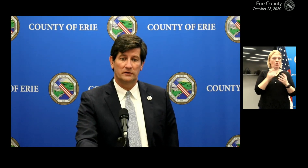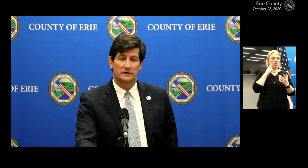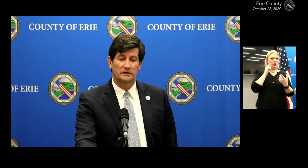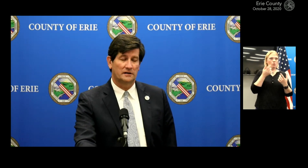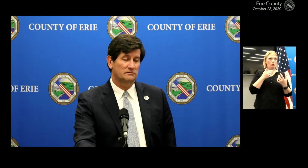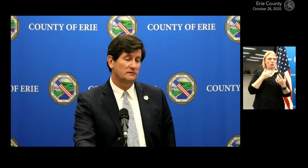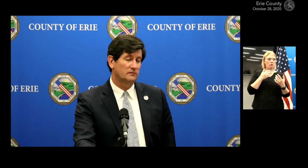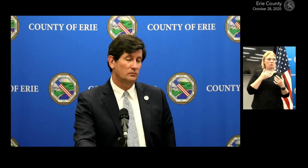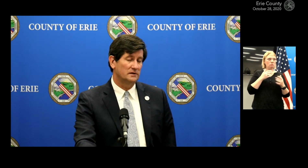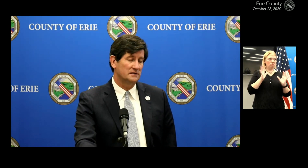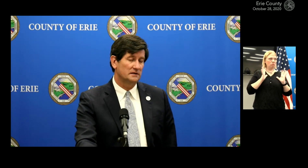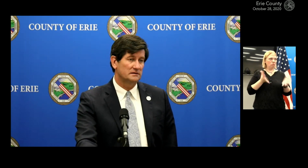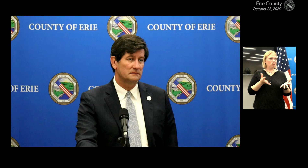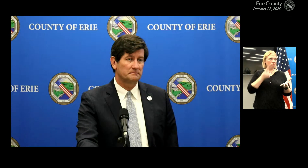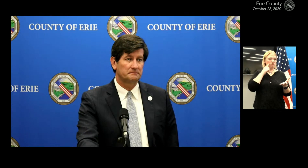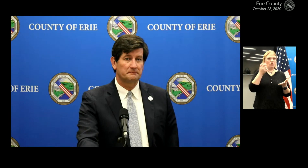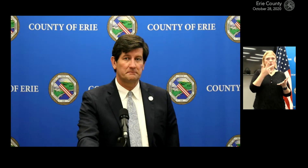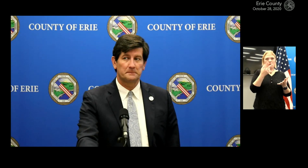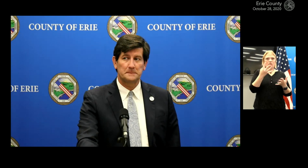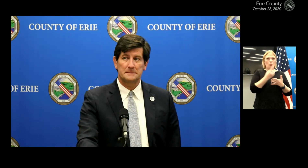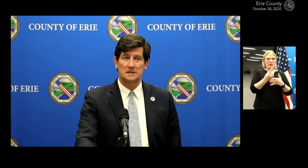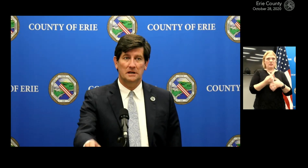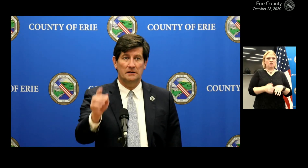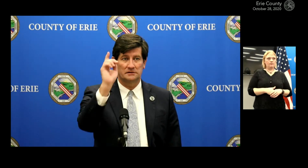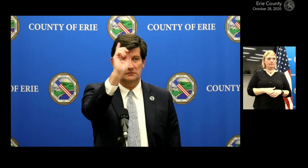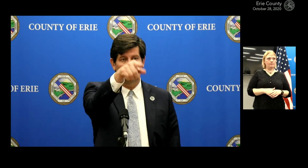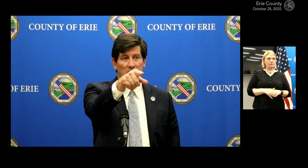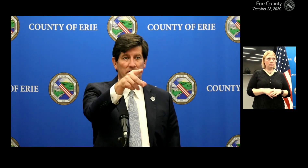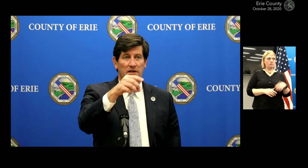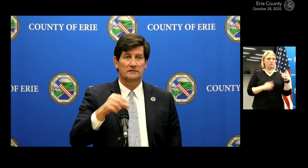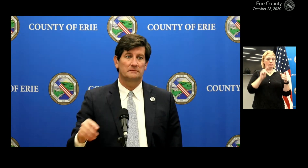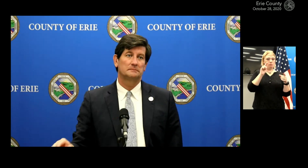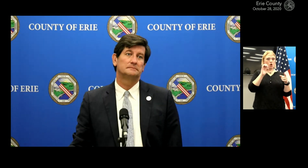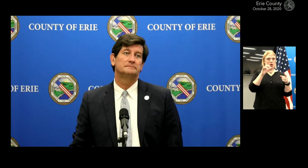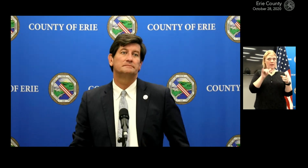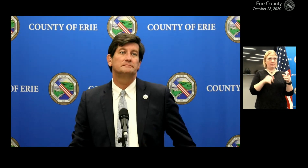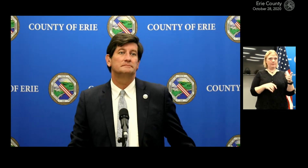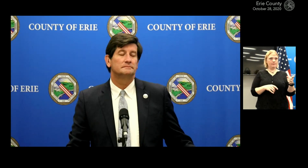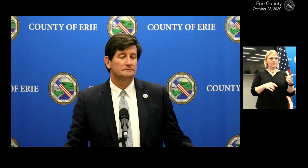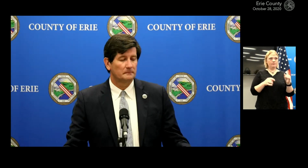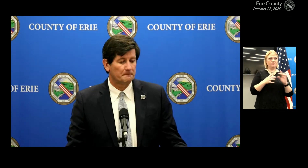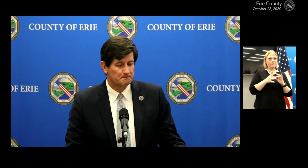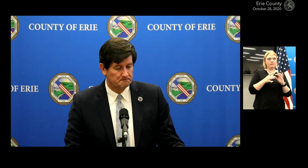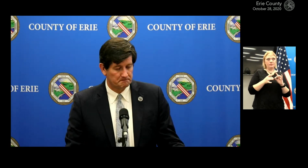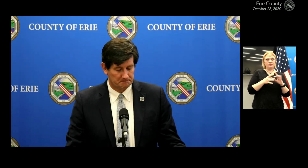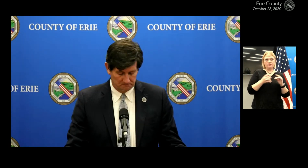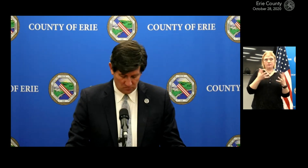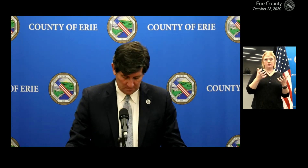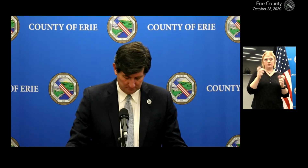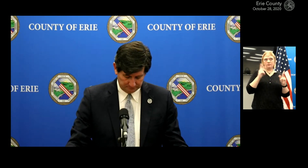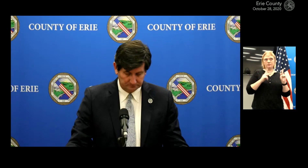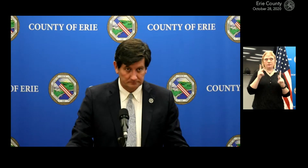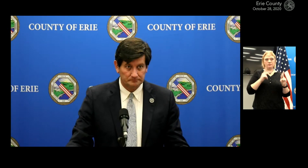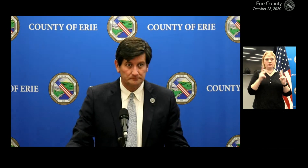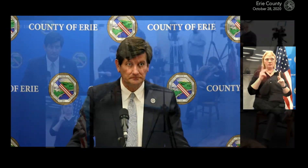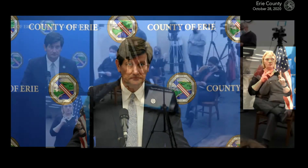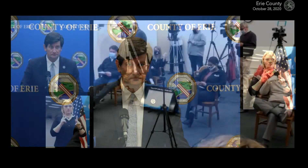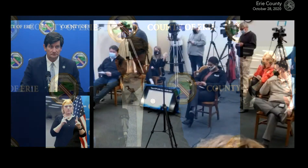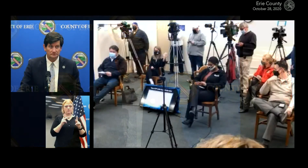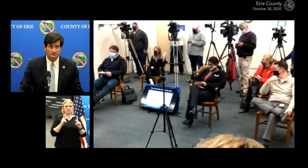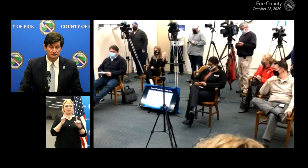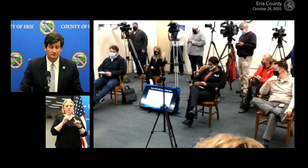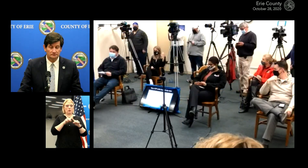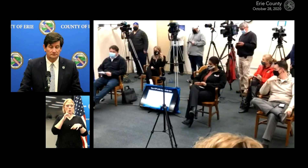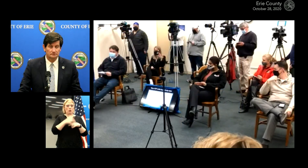for the next 3 or 4 weeks at least. I was going to go to Marley next. You mentioned wanting people to come out to early